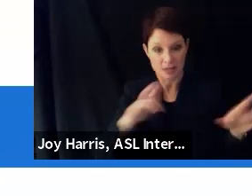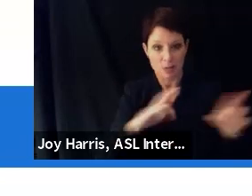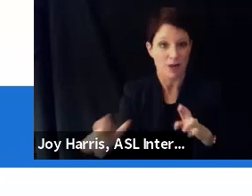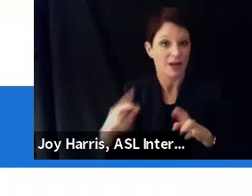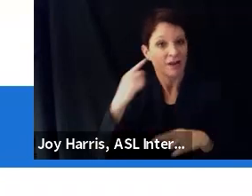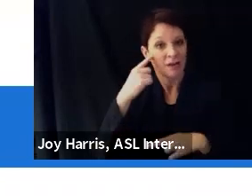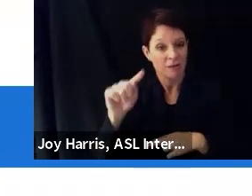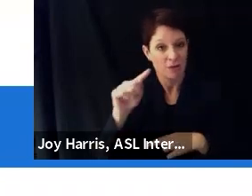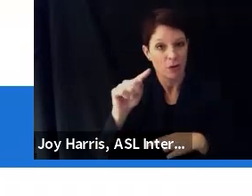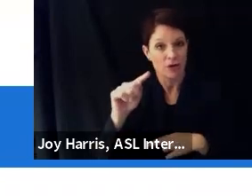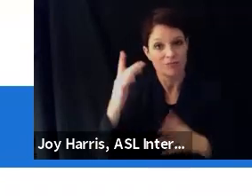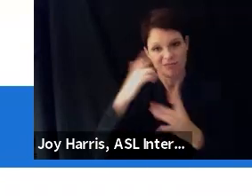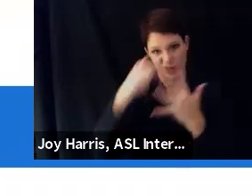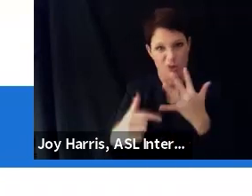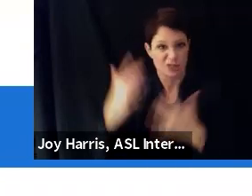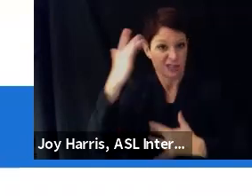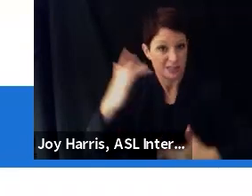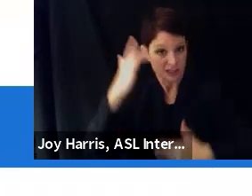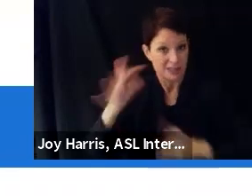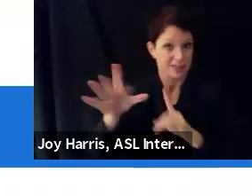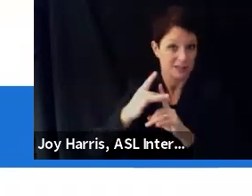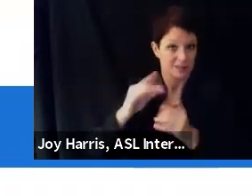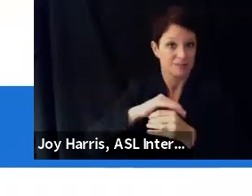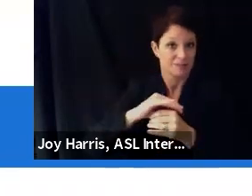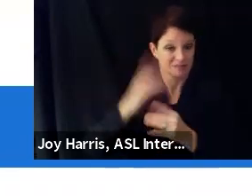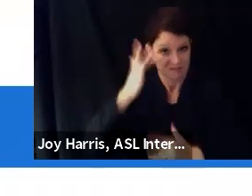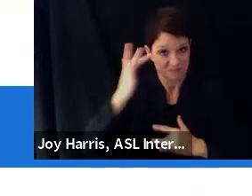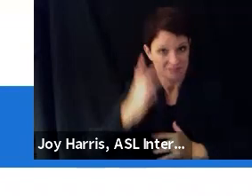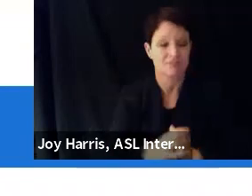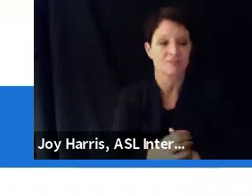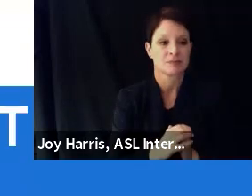those diseases, those infections.